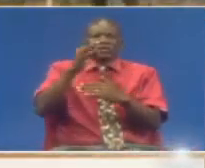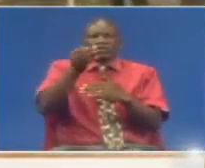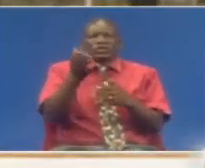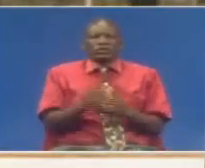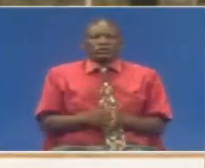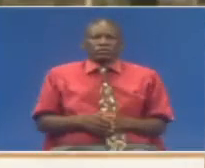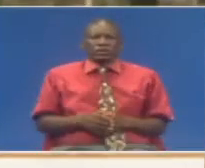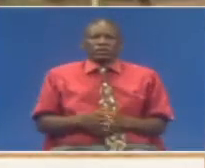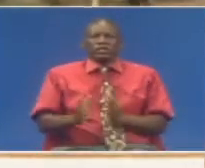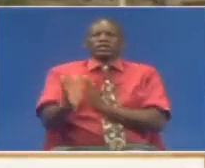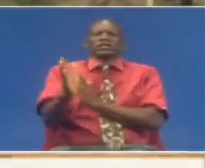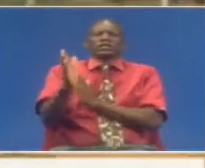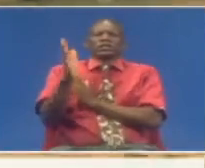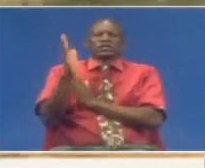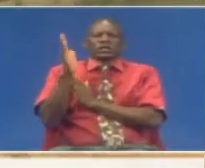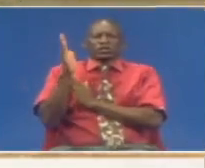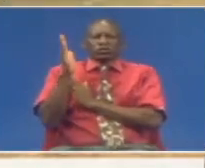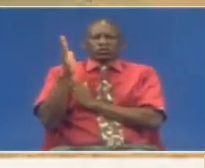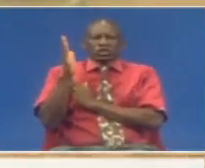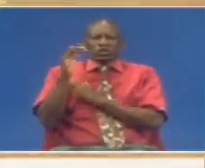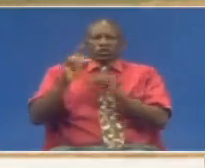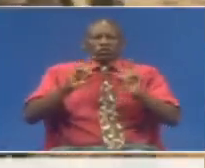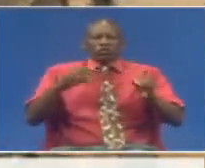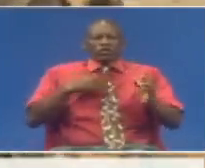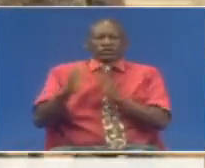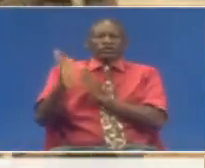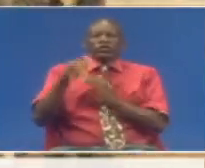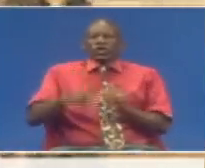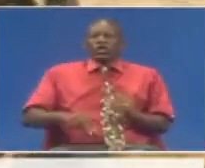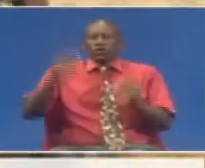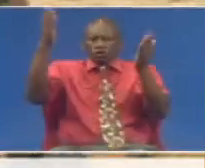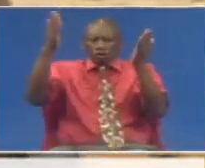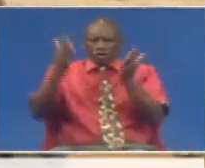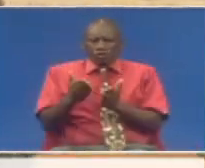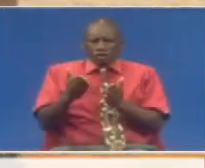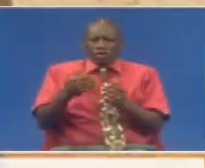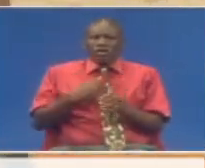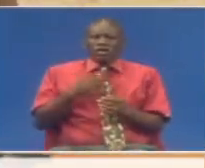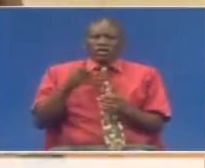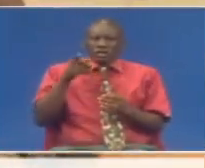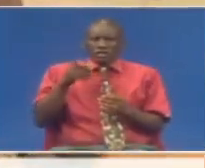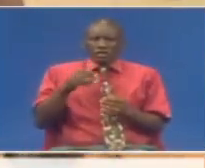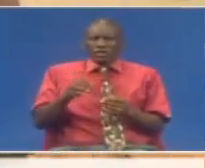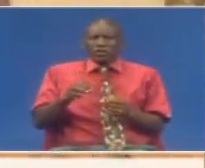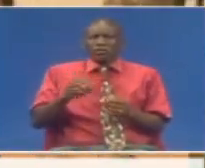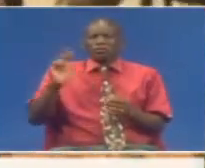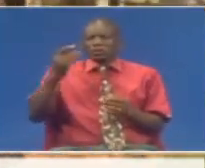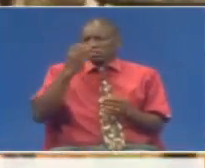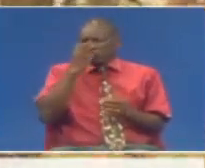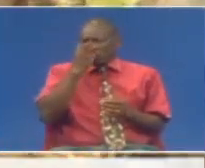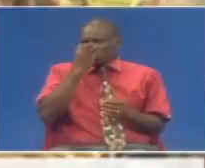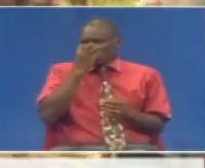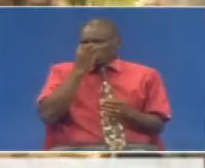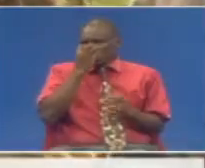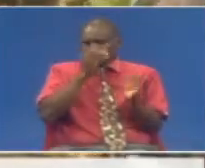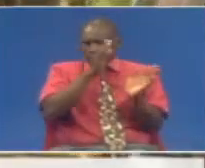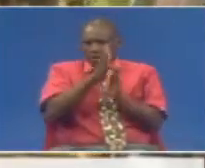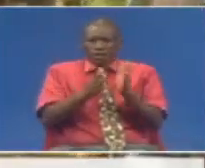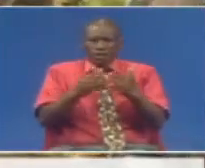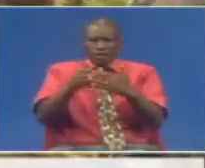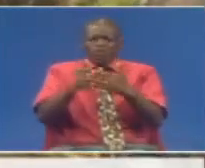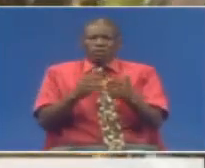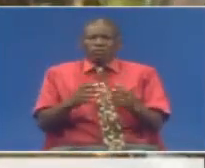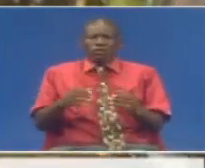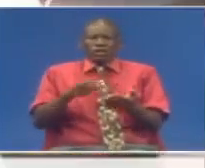The security or lack of it in the North Rift has been President William Ruto's scheme of things well before he